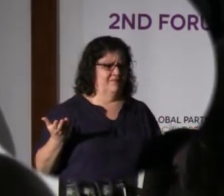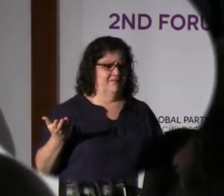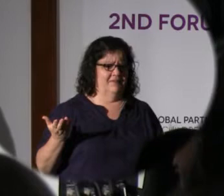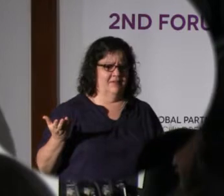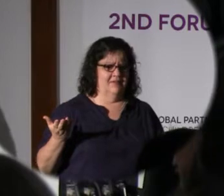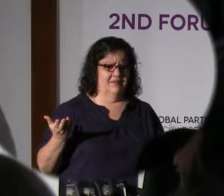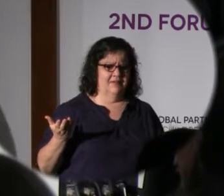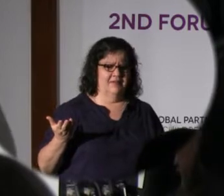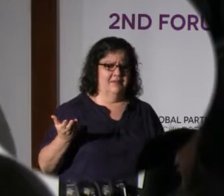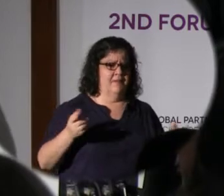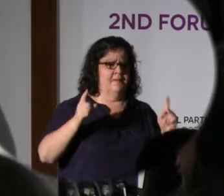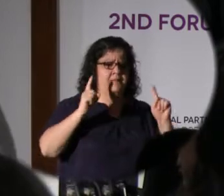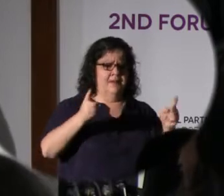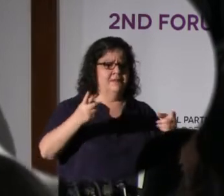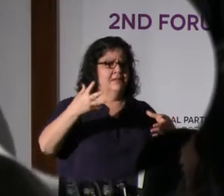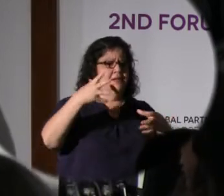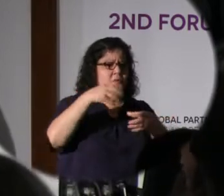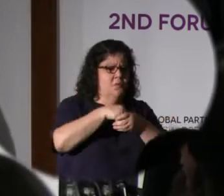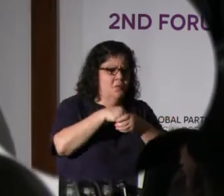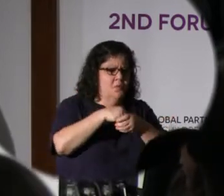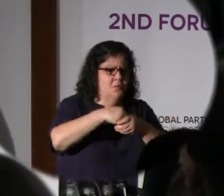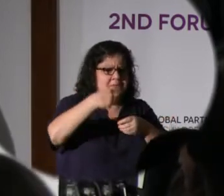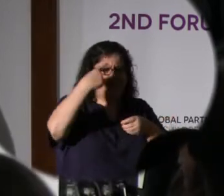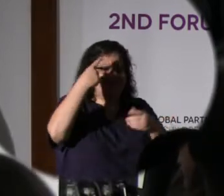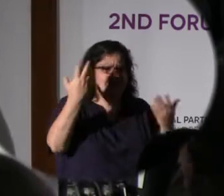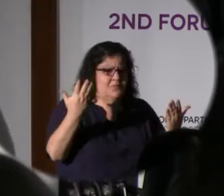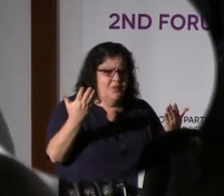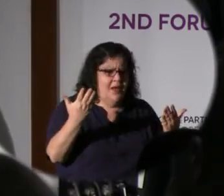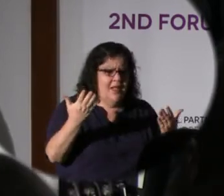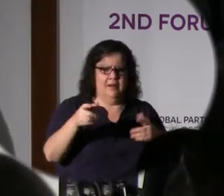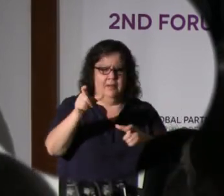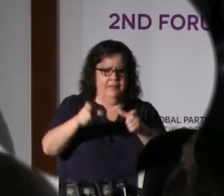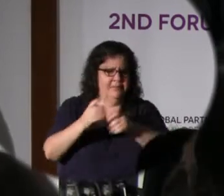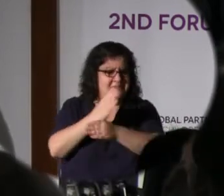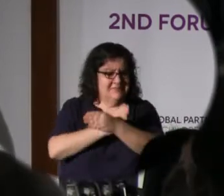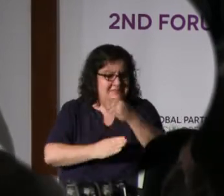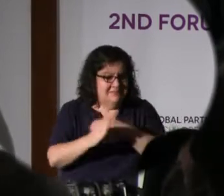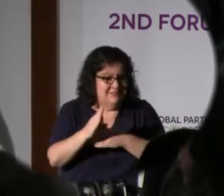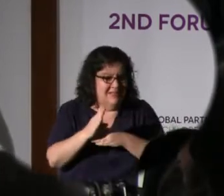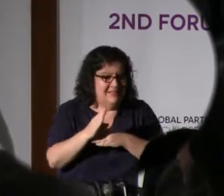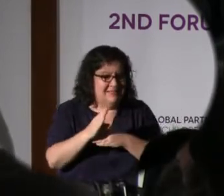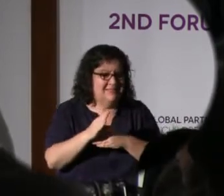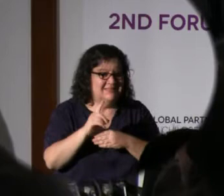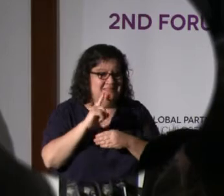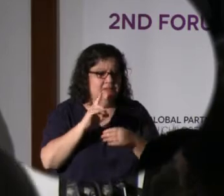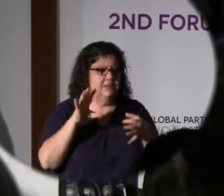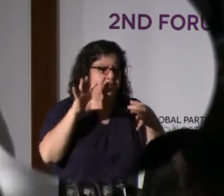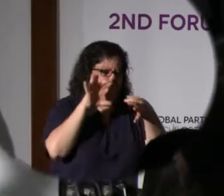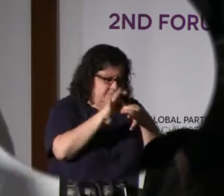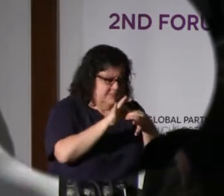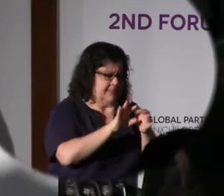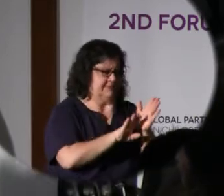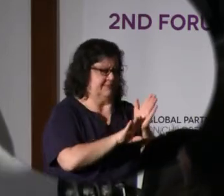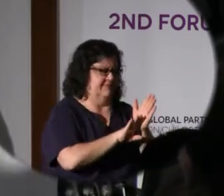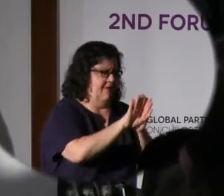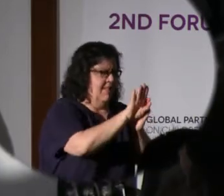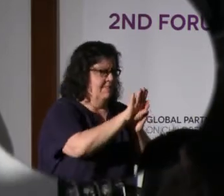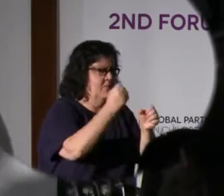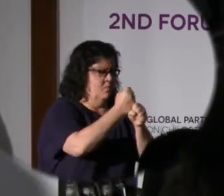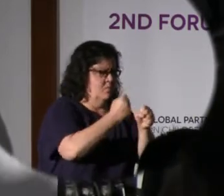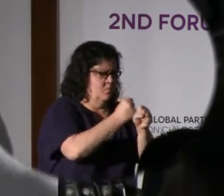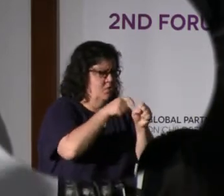applied to all areas of development. The political leadership of